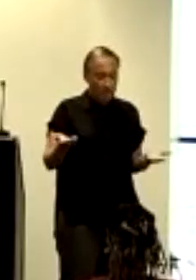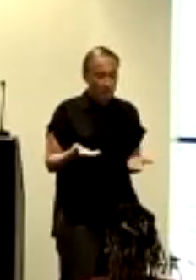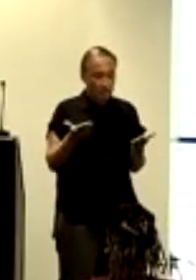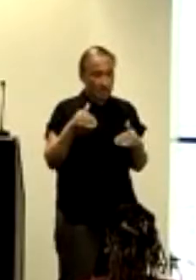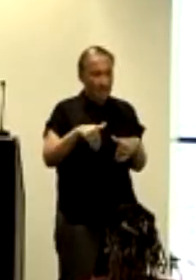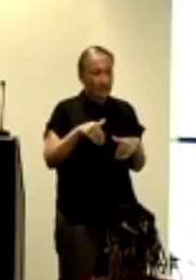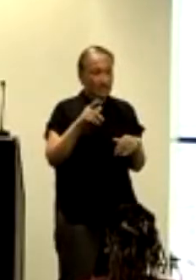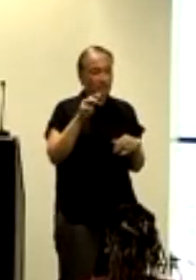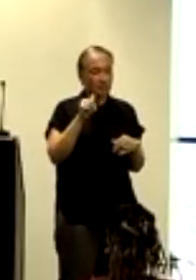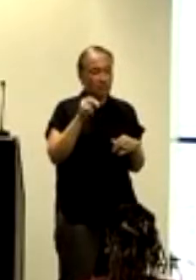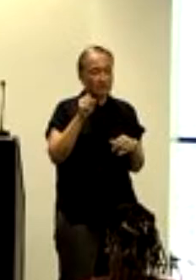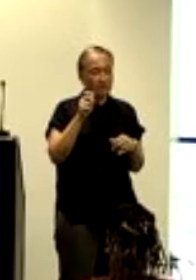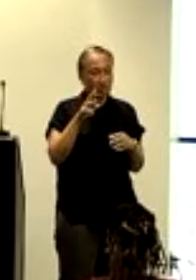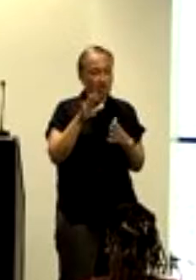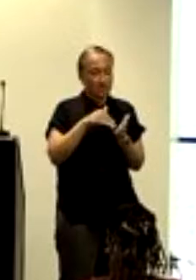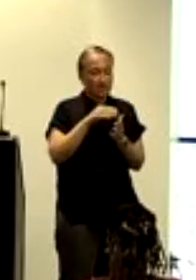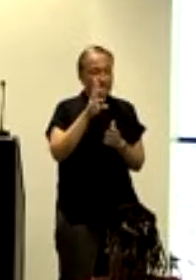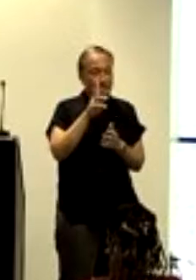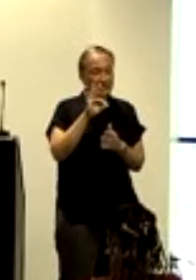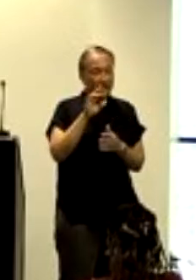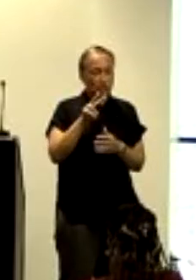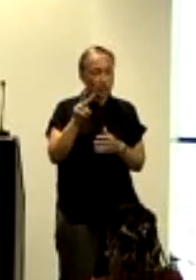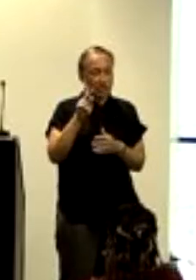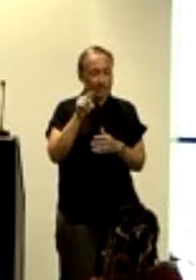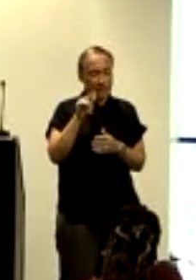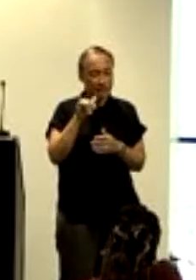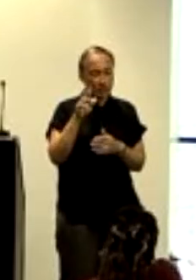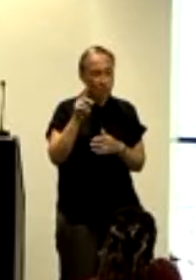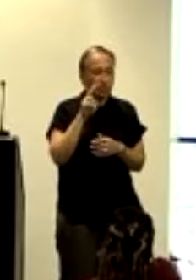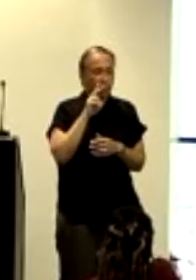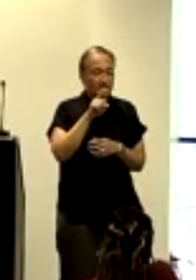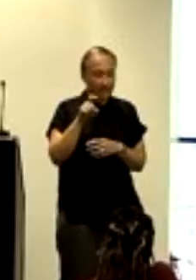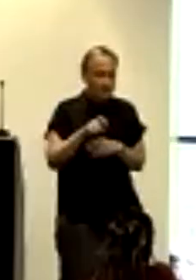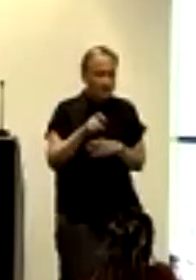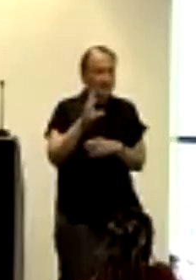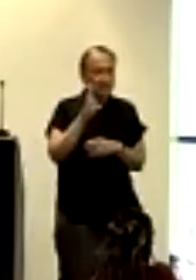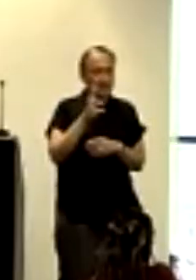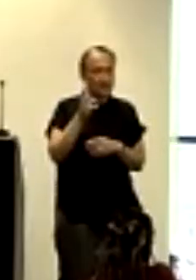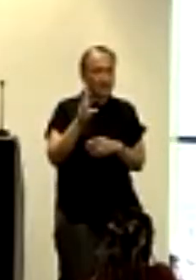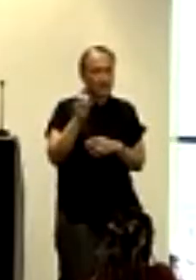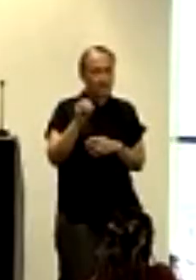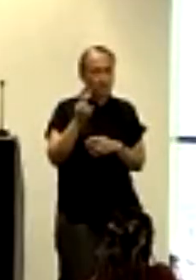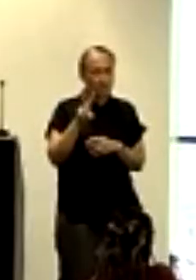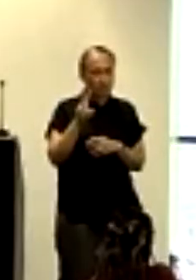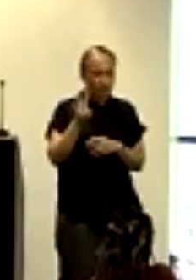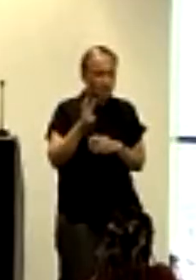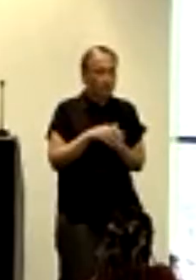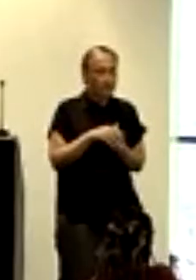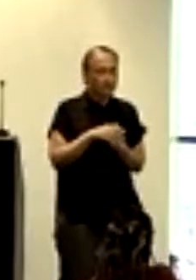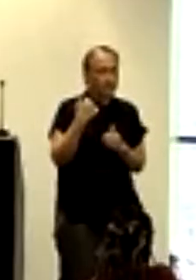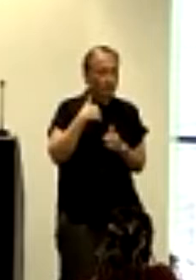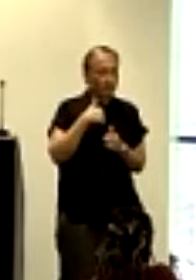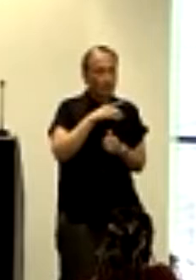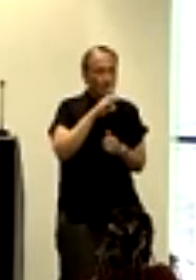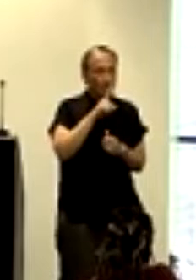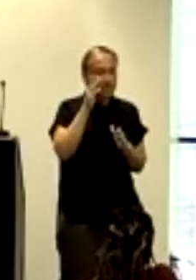at the TranStar Center at 6922 Katy Road, Houston, Texas, 77024. We